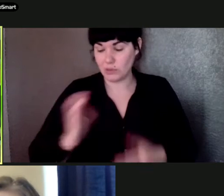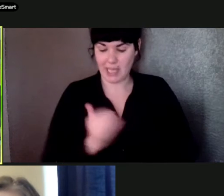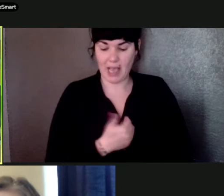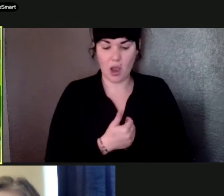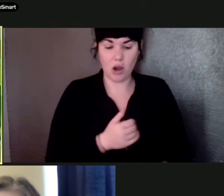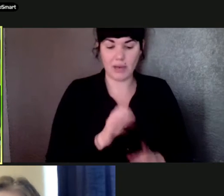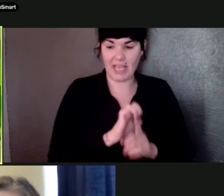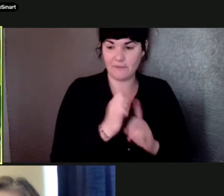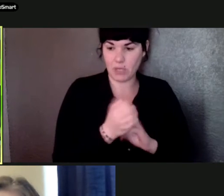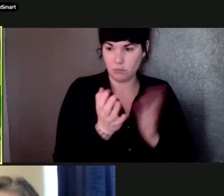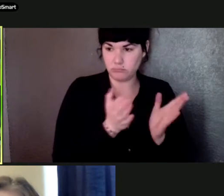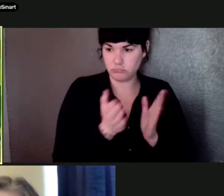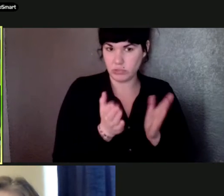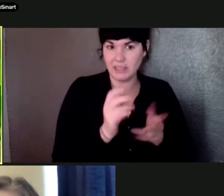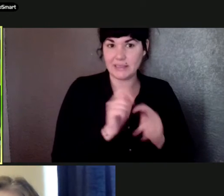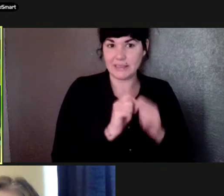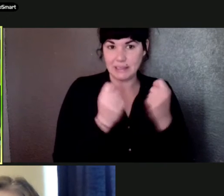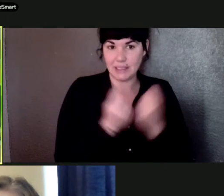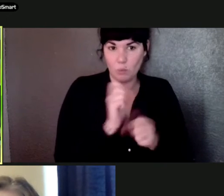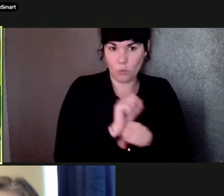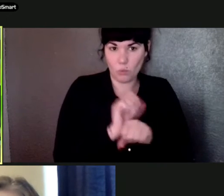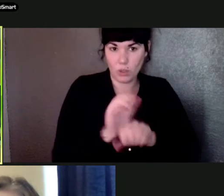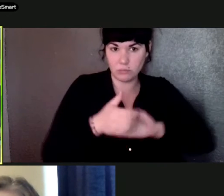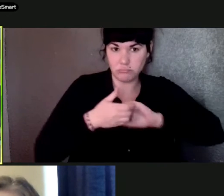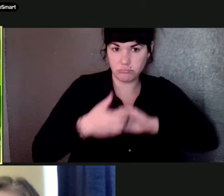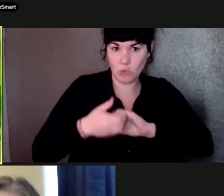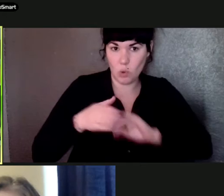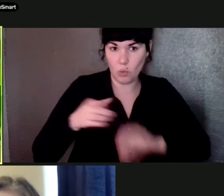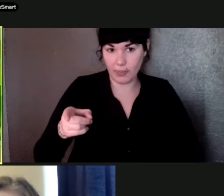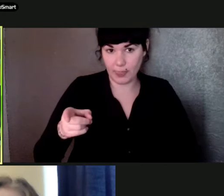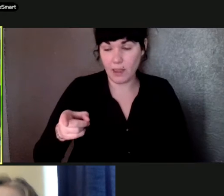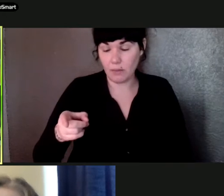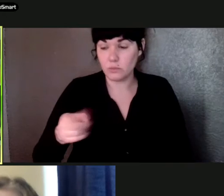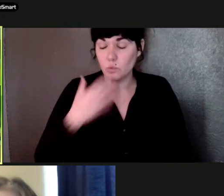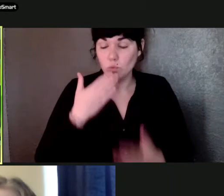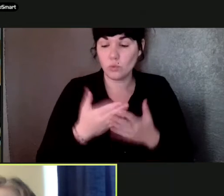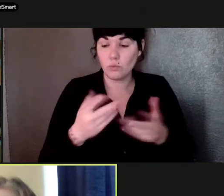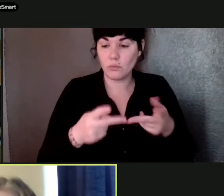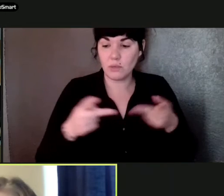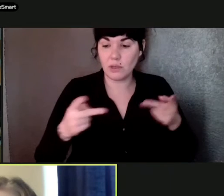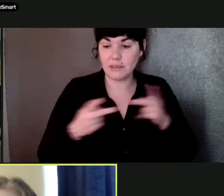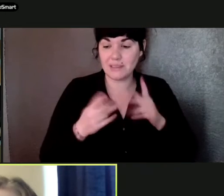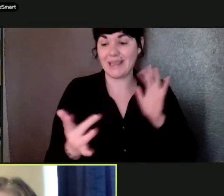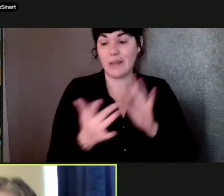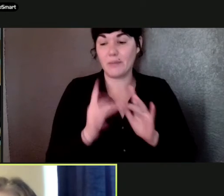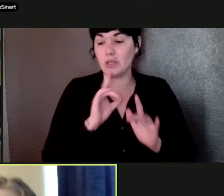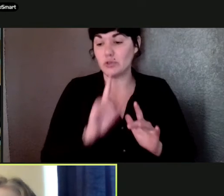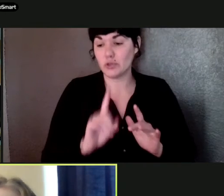also direct you to MIOSHA as well to make sure that you're following all the safety guidelines and we're having a safe reopening.